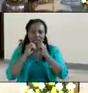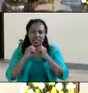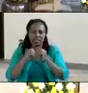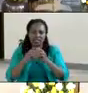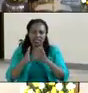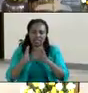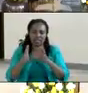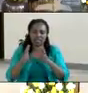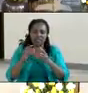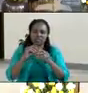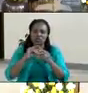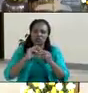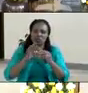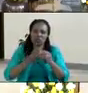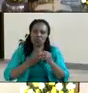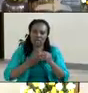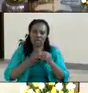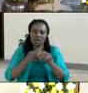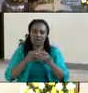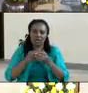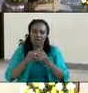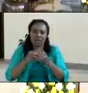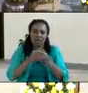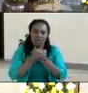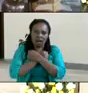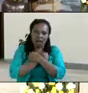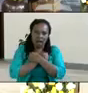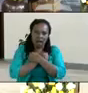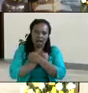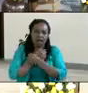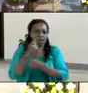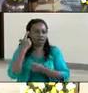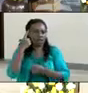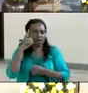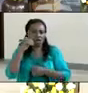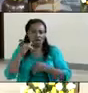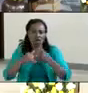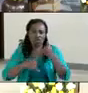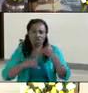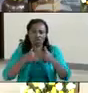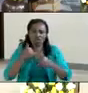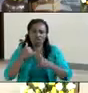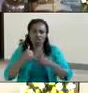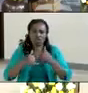me now, for joys laid up